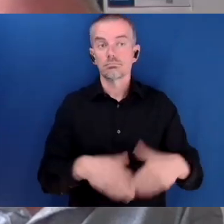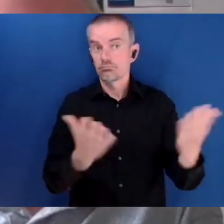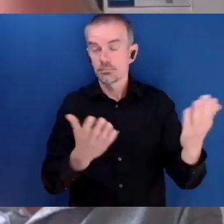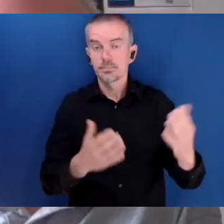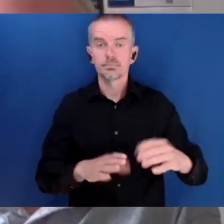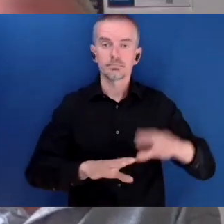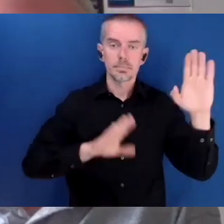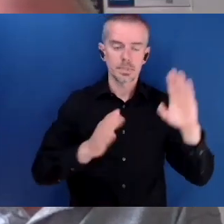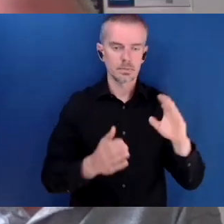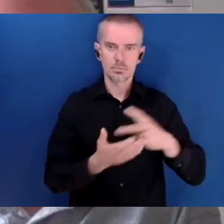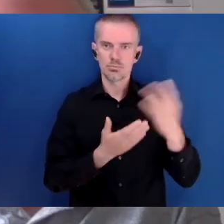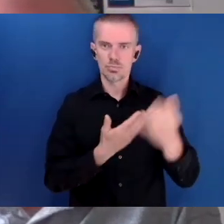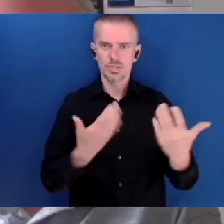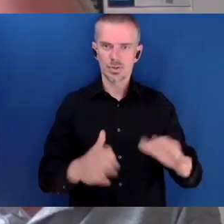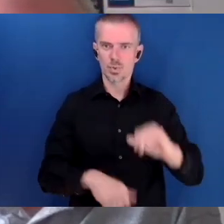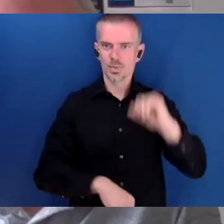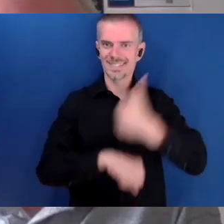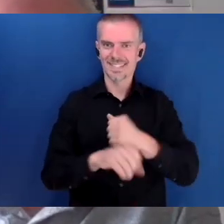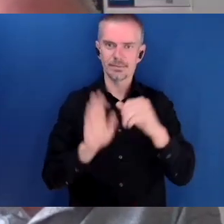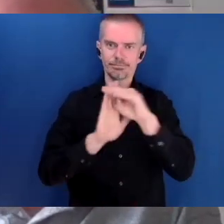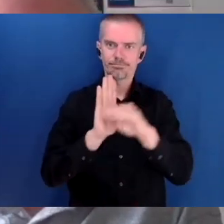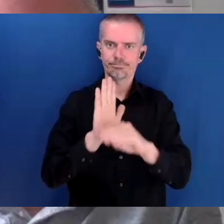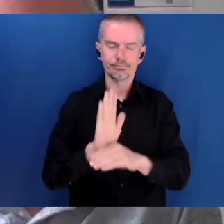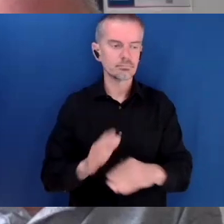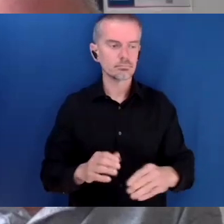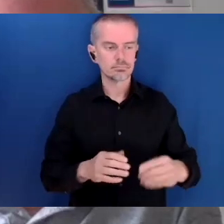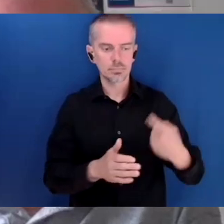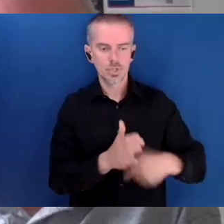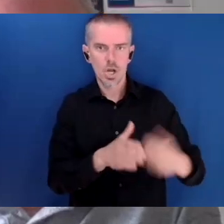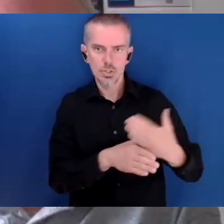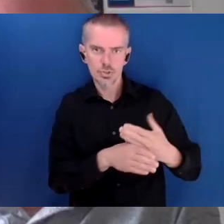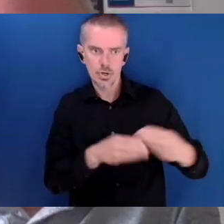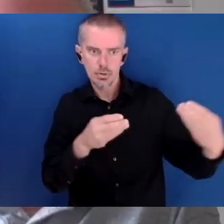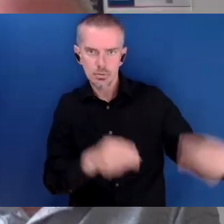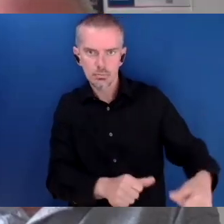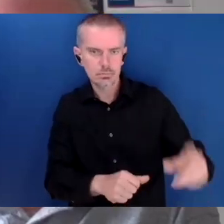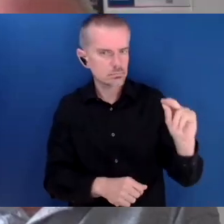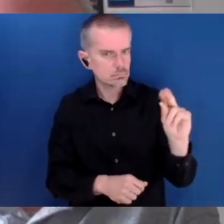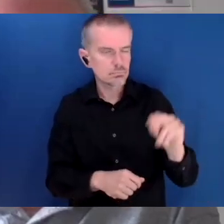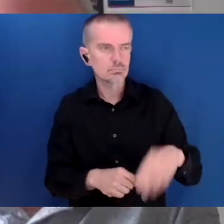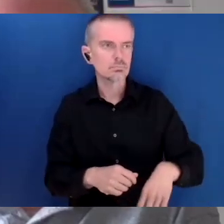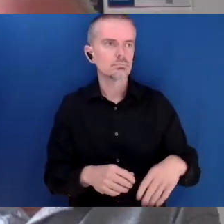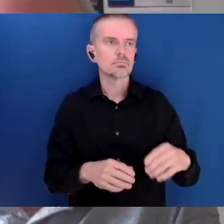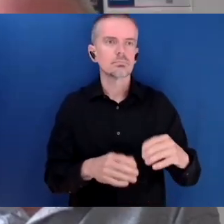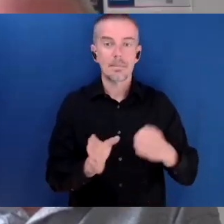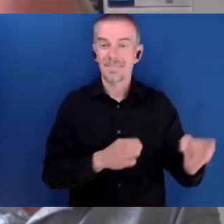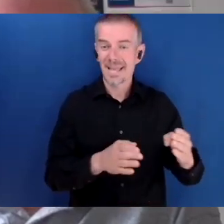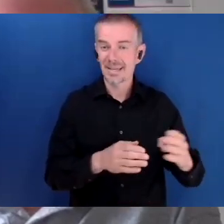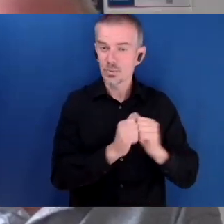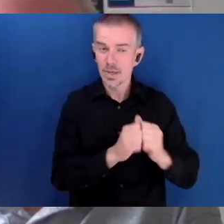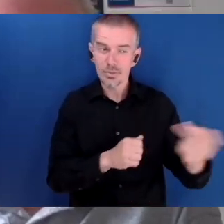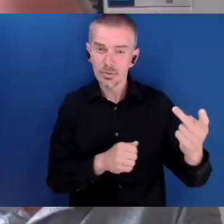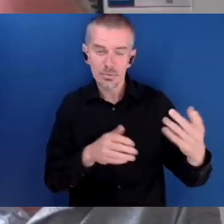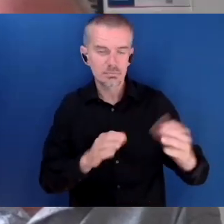is already set. There's no cost sharing involved. There's no joint planning of the project activity involved. So that's